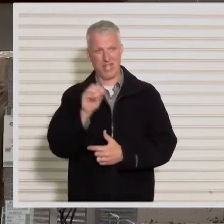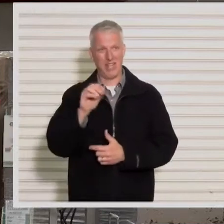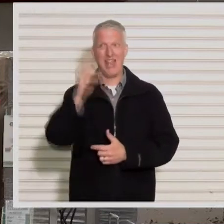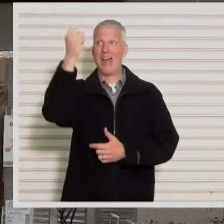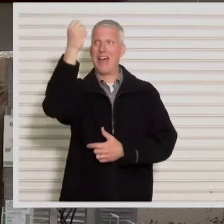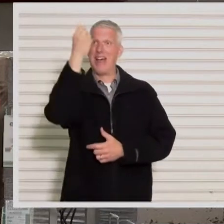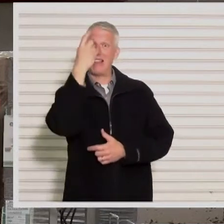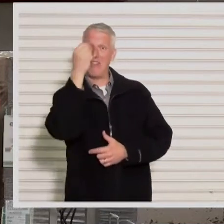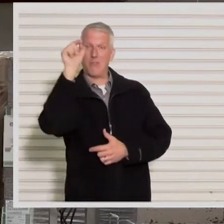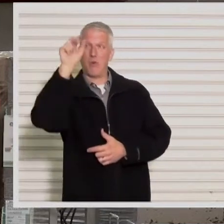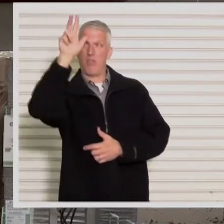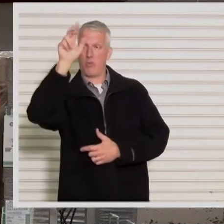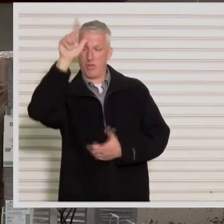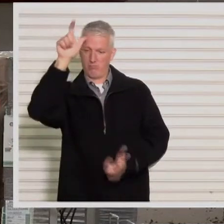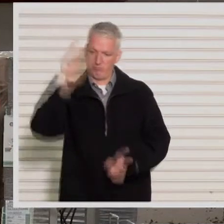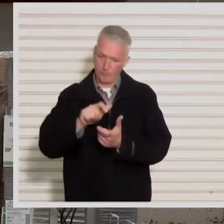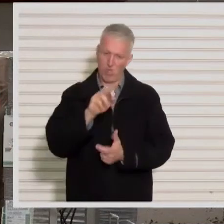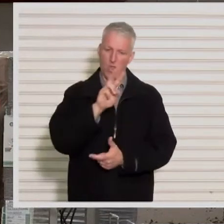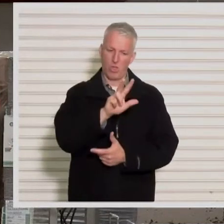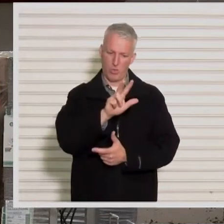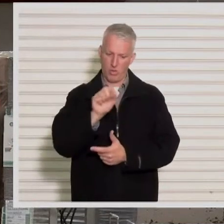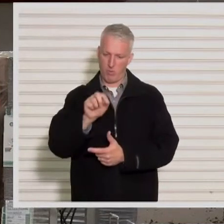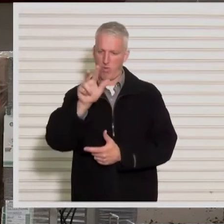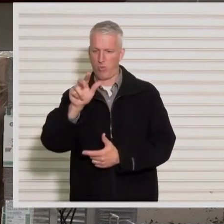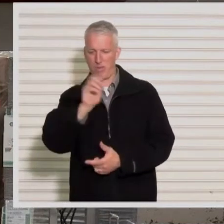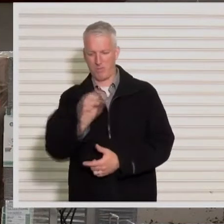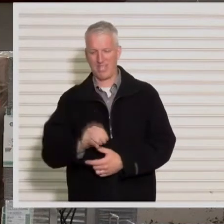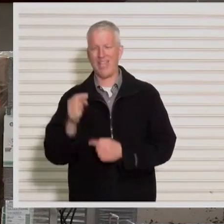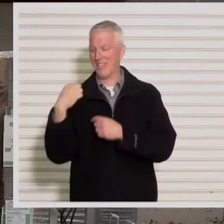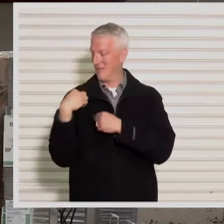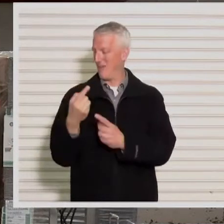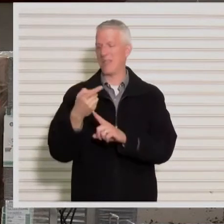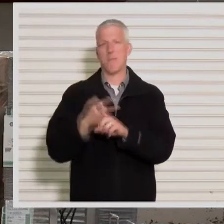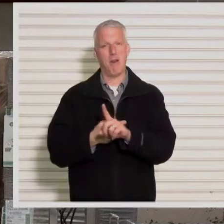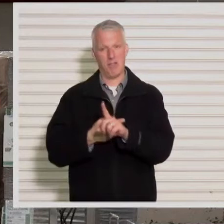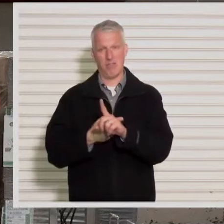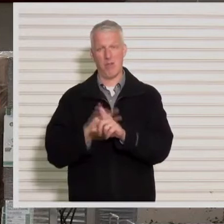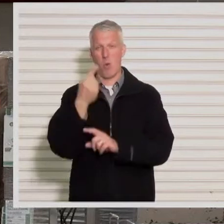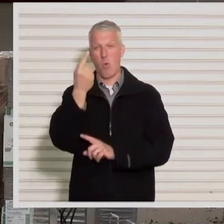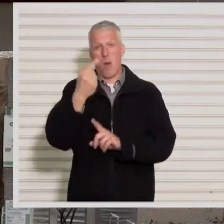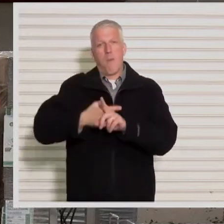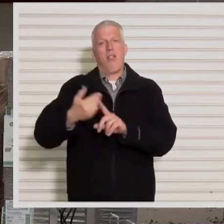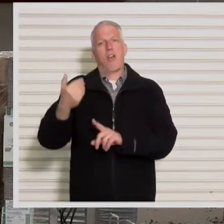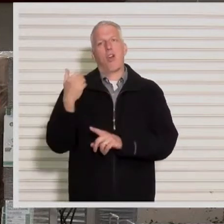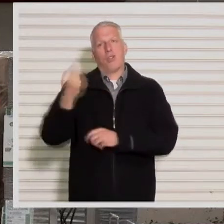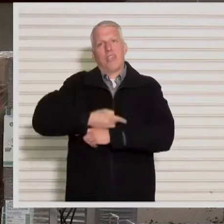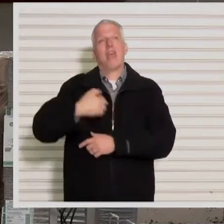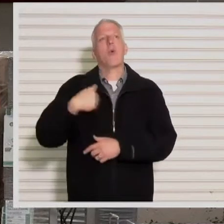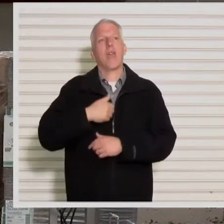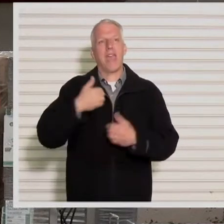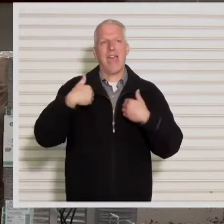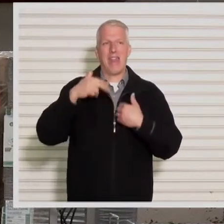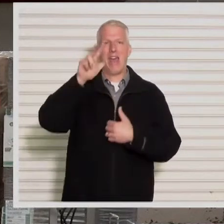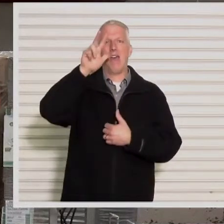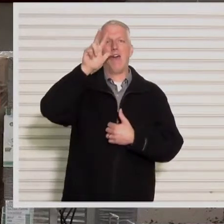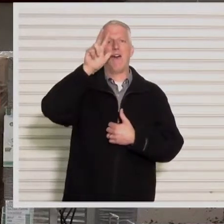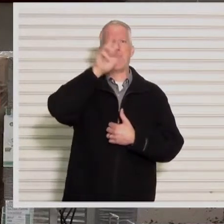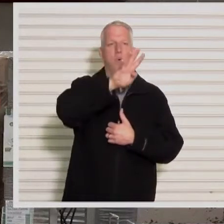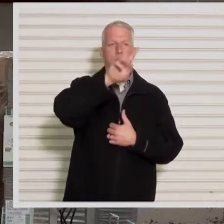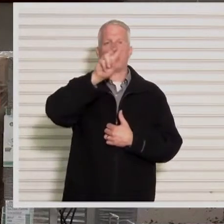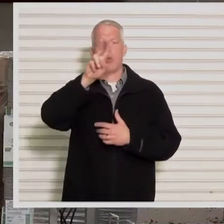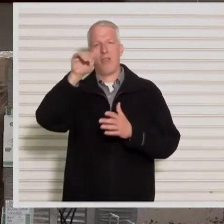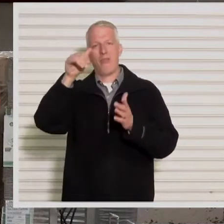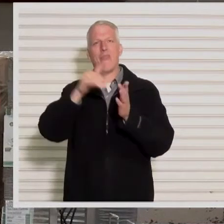11.3% to 3.3% just in the last 30 days. 1 month ago today, we had 42,000